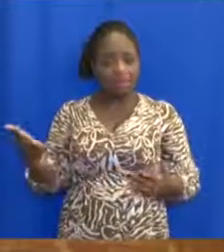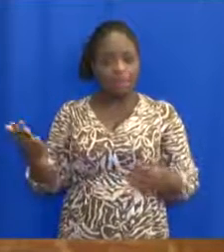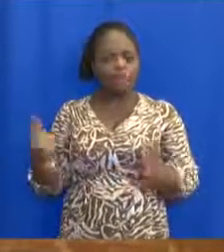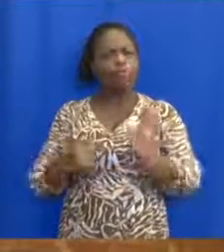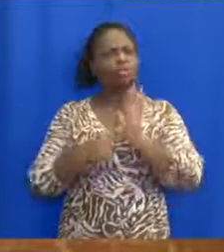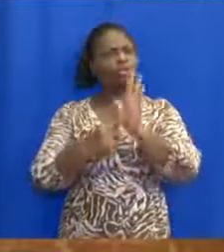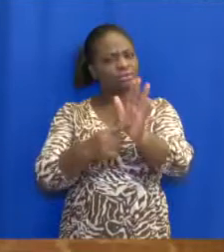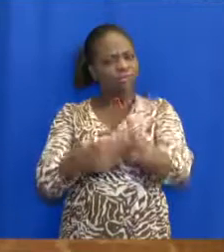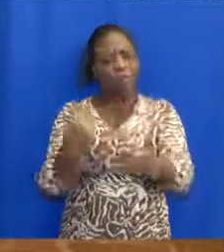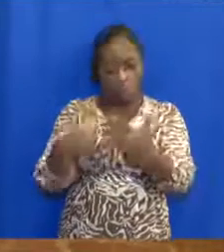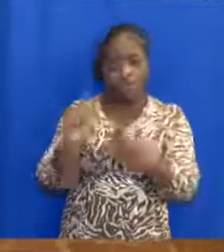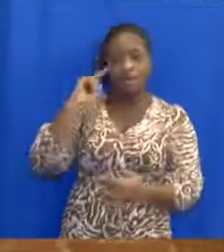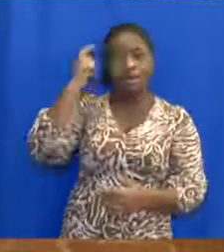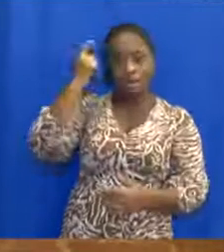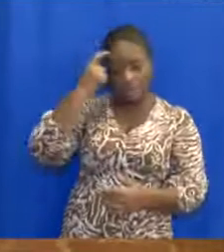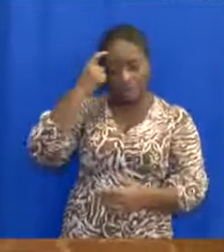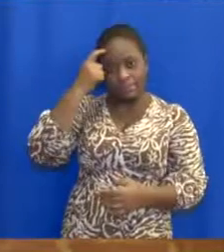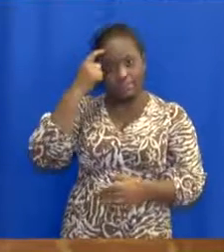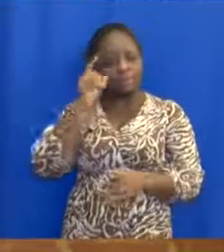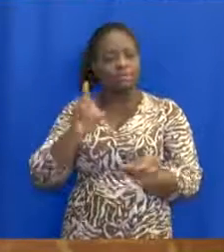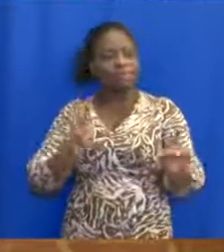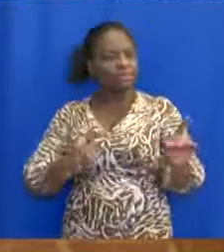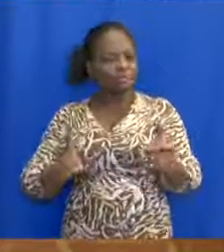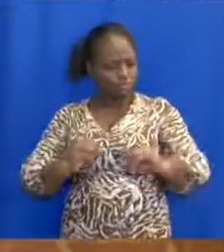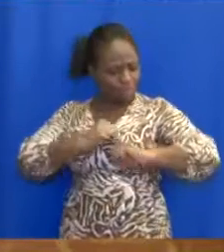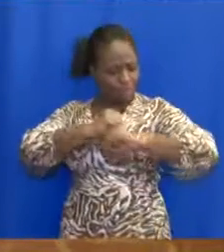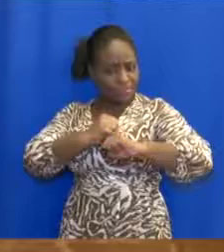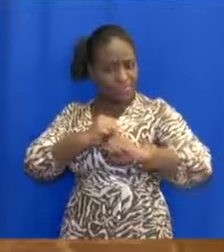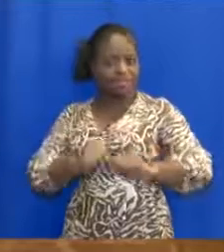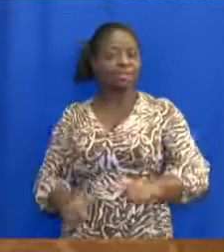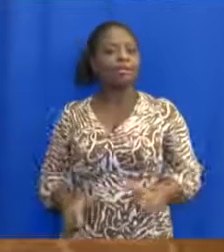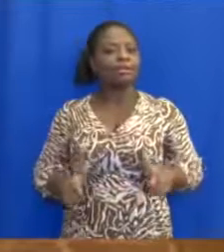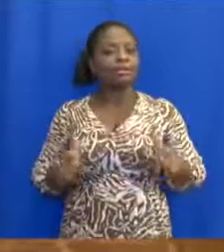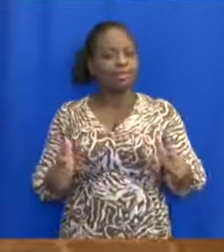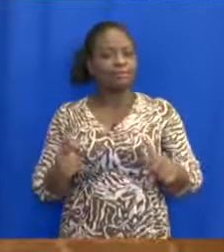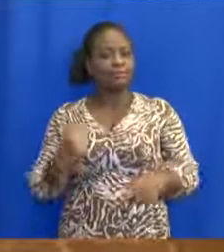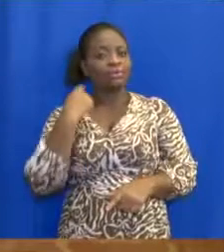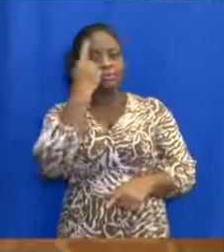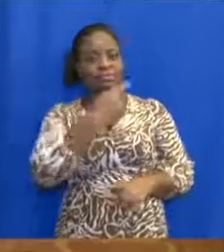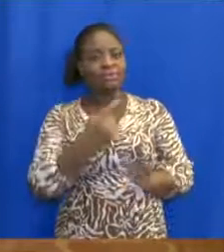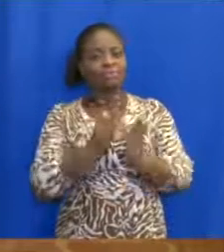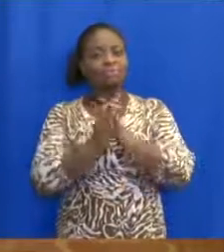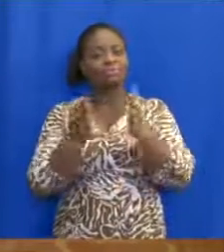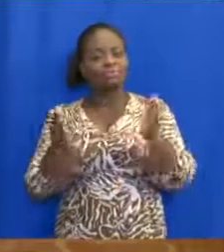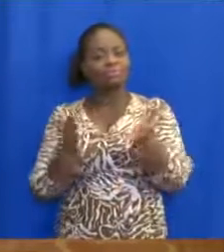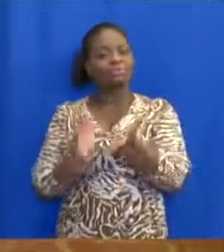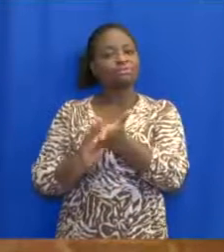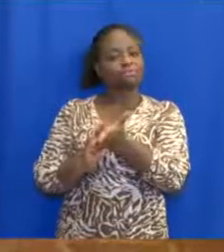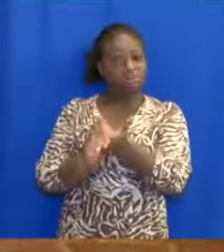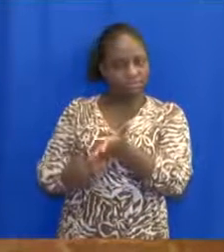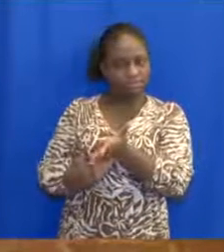reiterate the commitment of government to protect the lives of all those involved in the phased reopenings of our